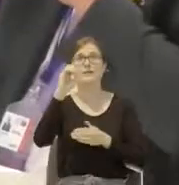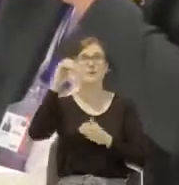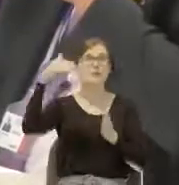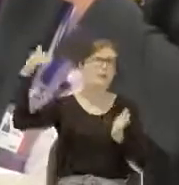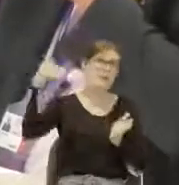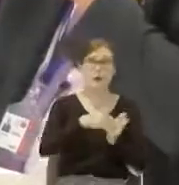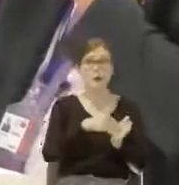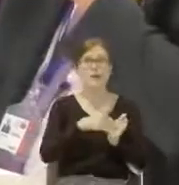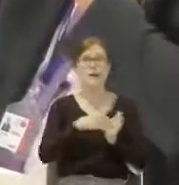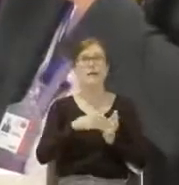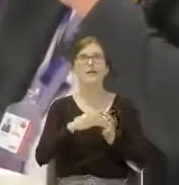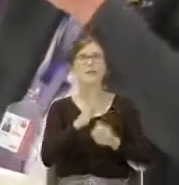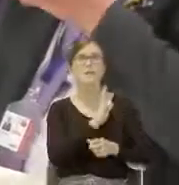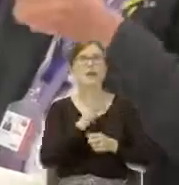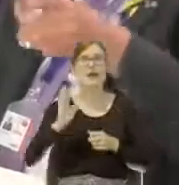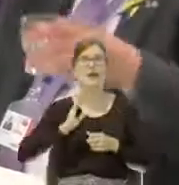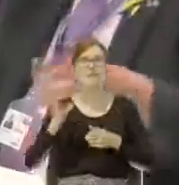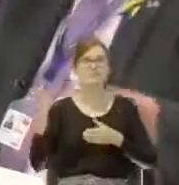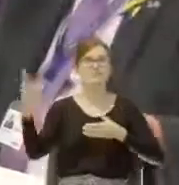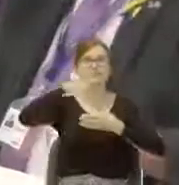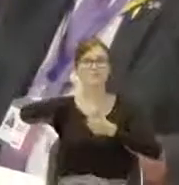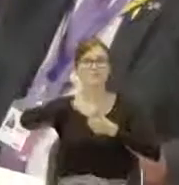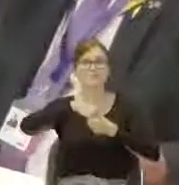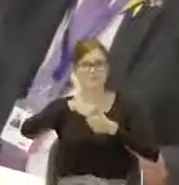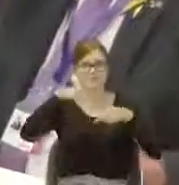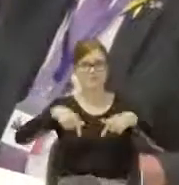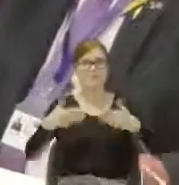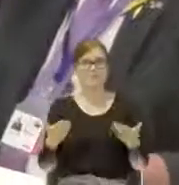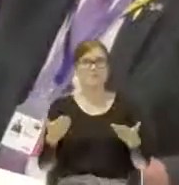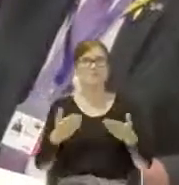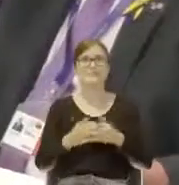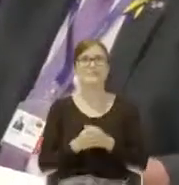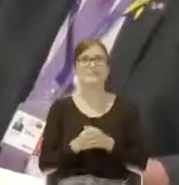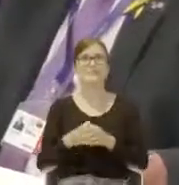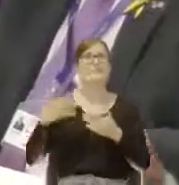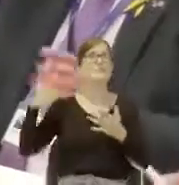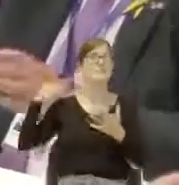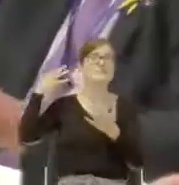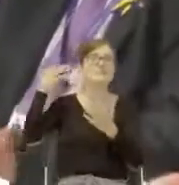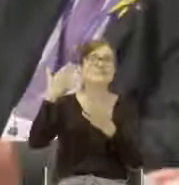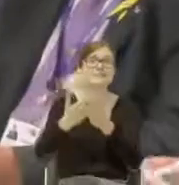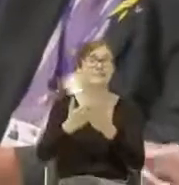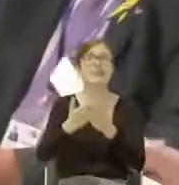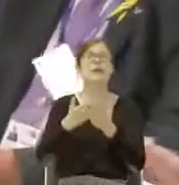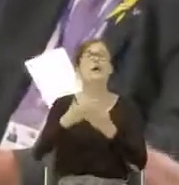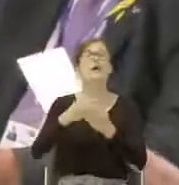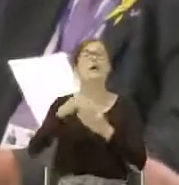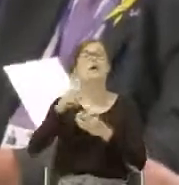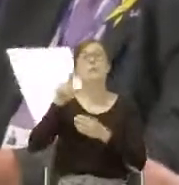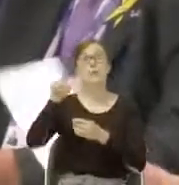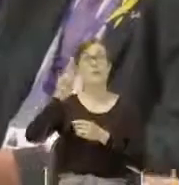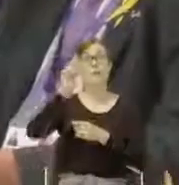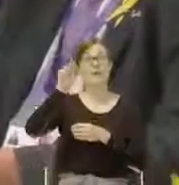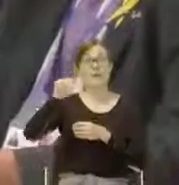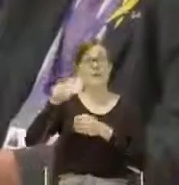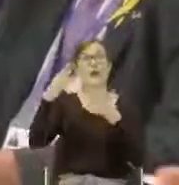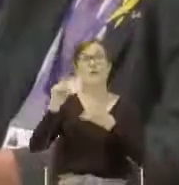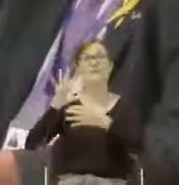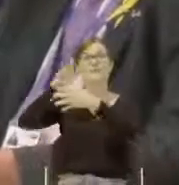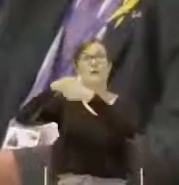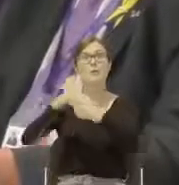160 countries coming together, and the World Urban Forum demonstrates exactly the kind of cooperation our world